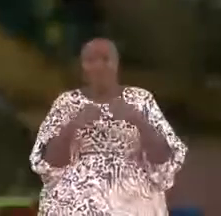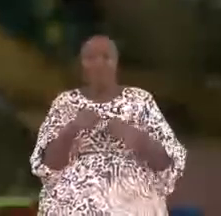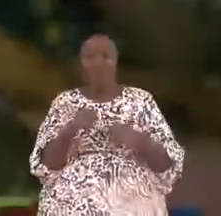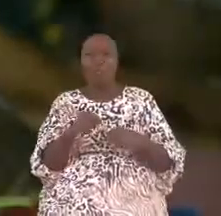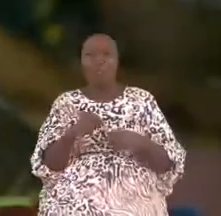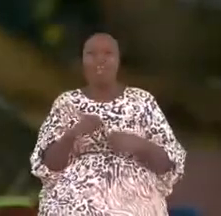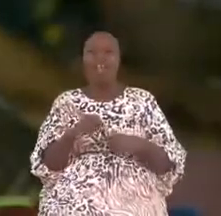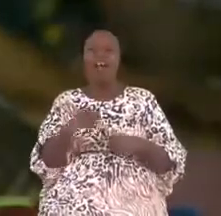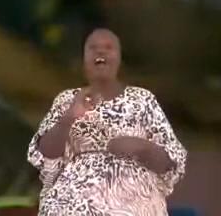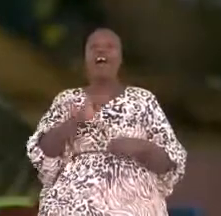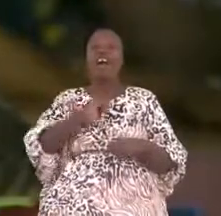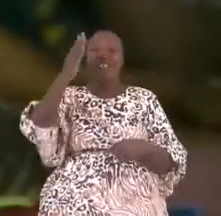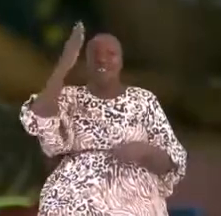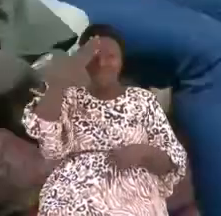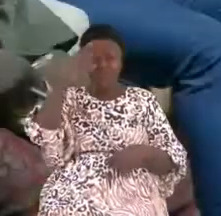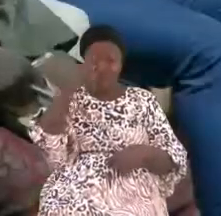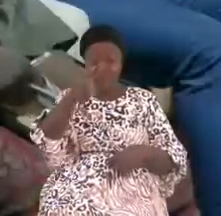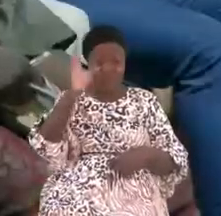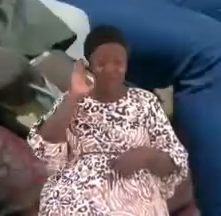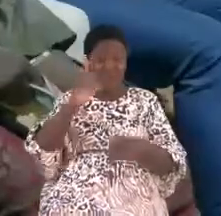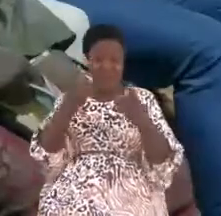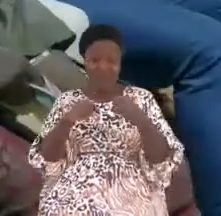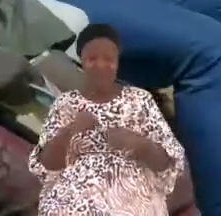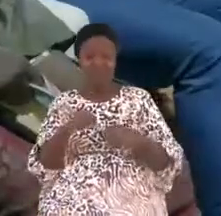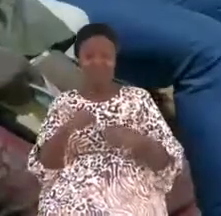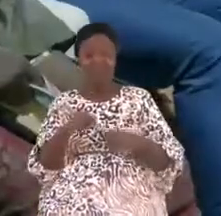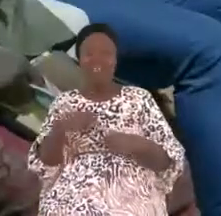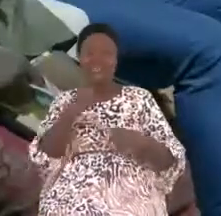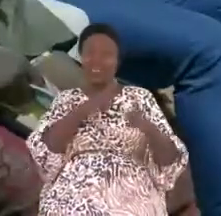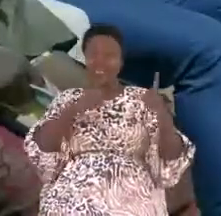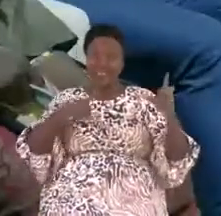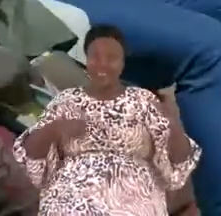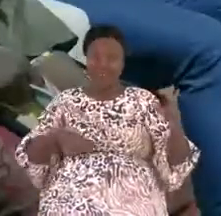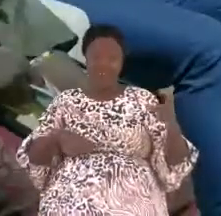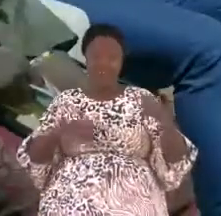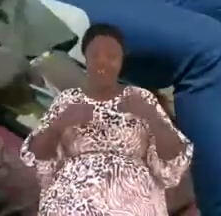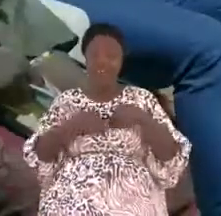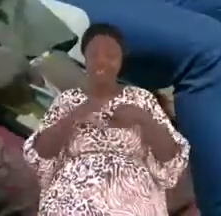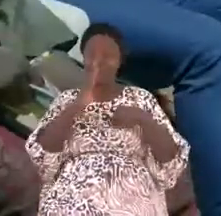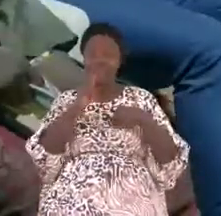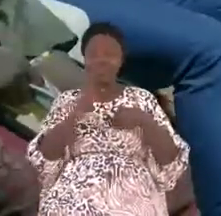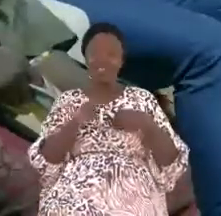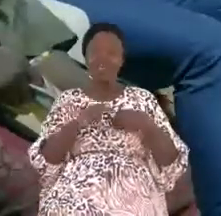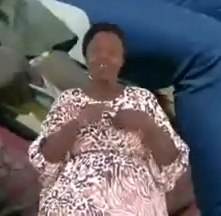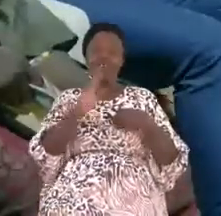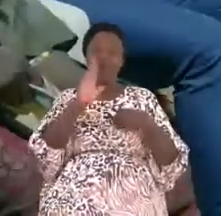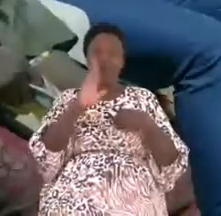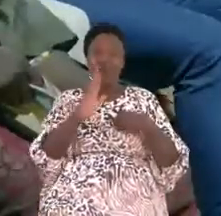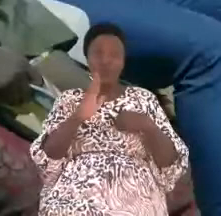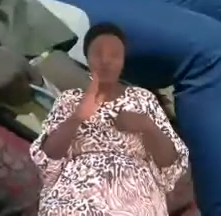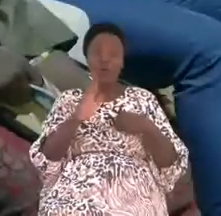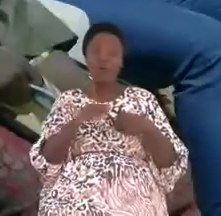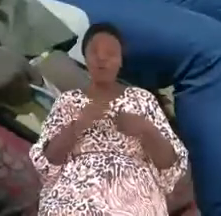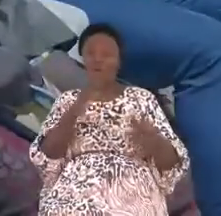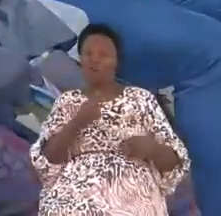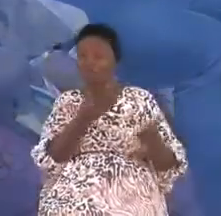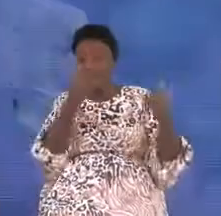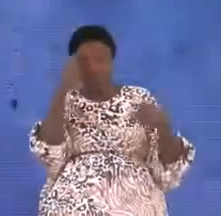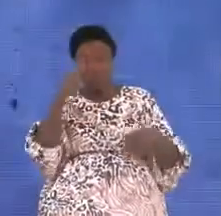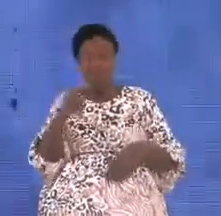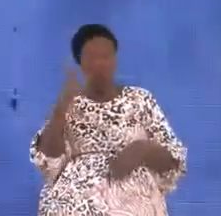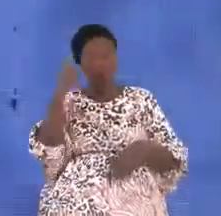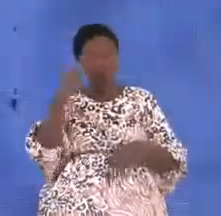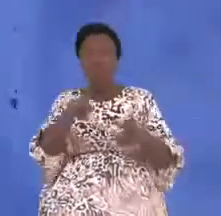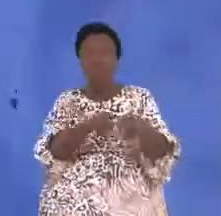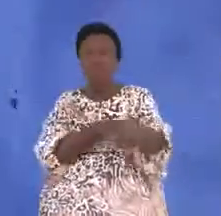i said i know you are coming the lord has seen your heart he says your longing he knows you want